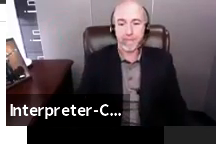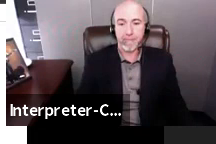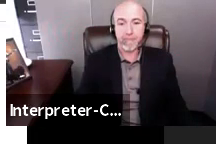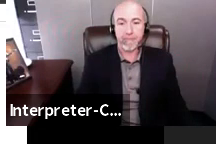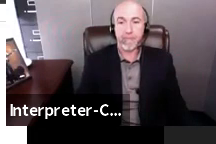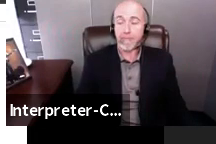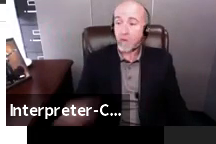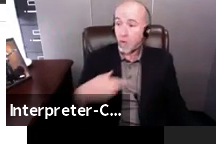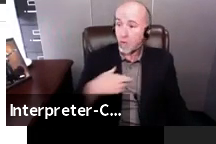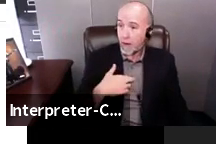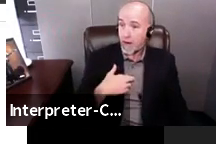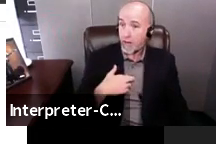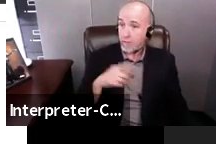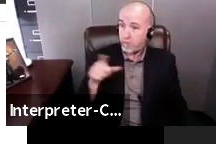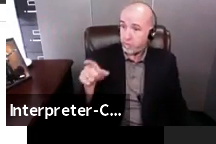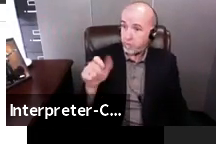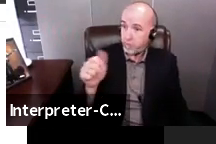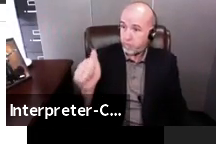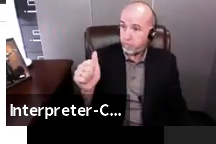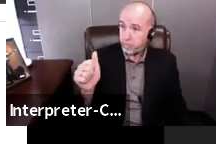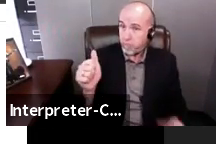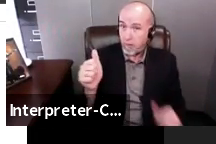Randy, checking in with you. Is everything ready to go?